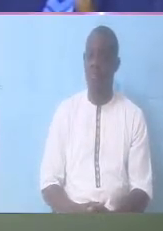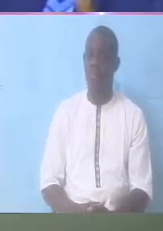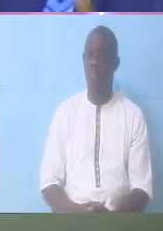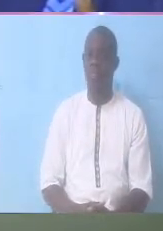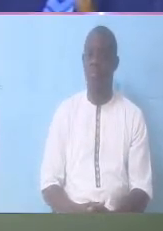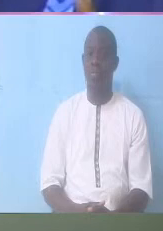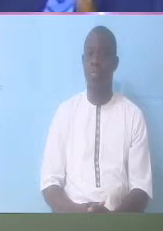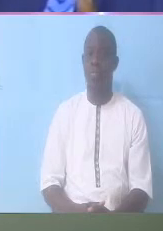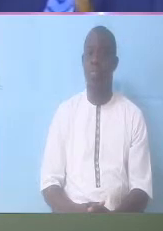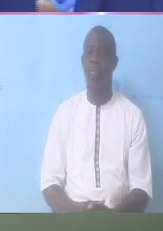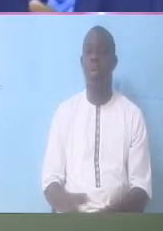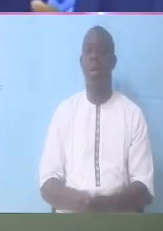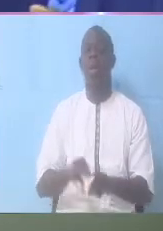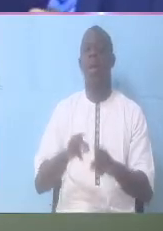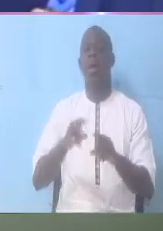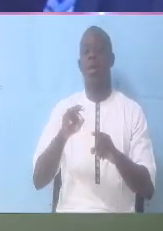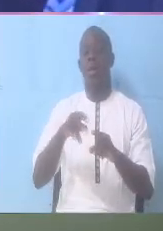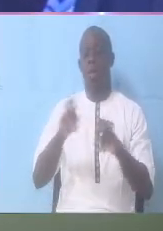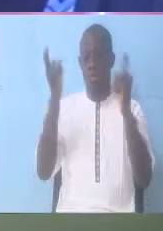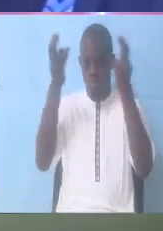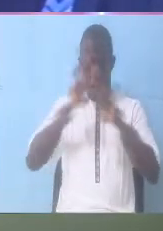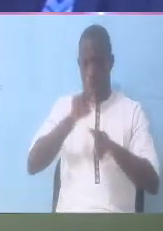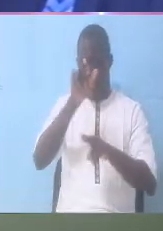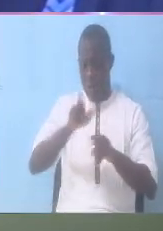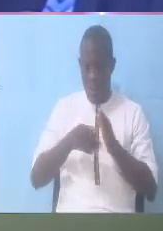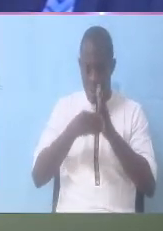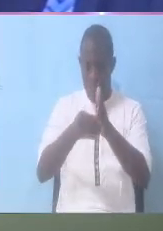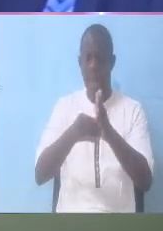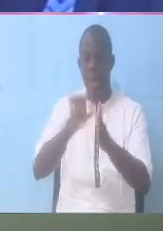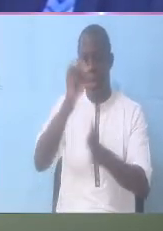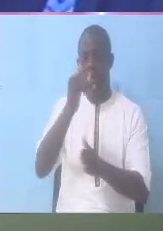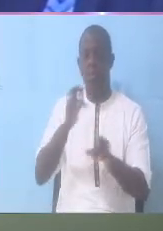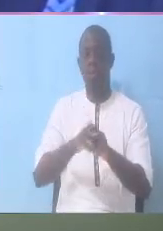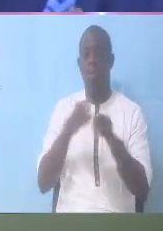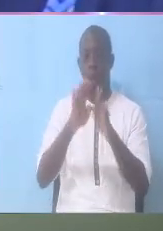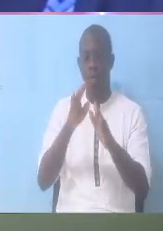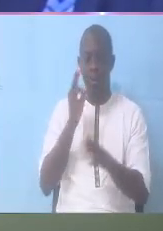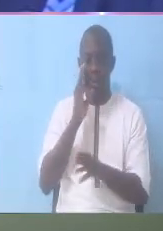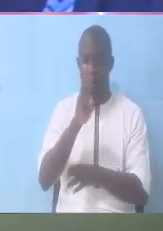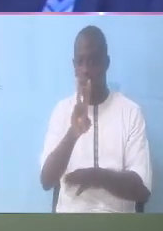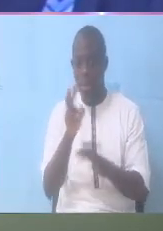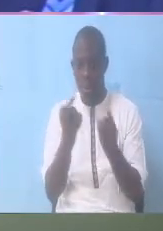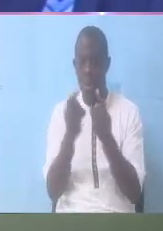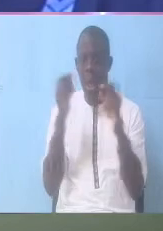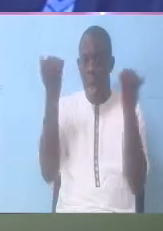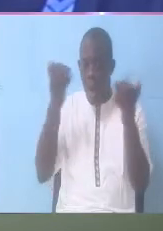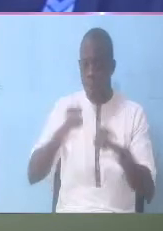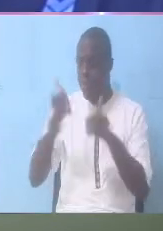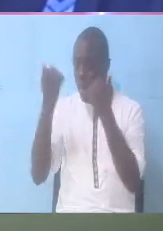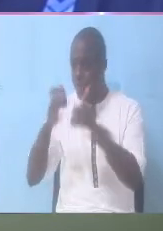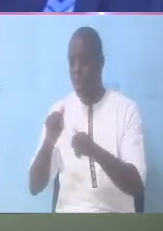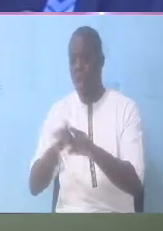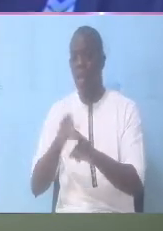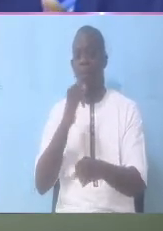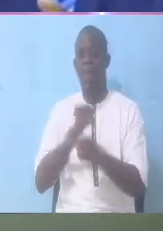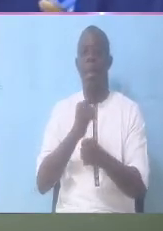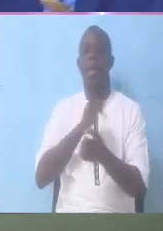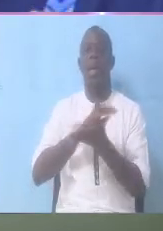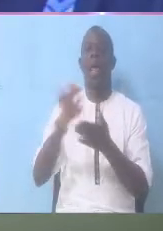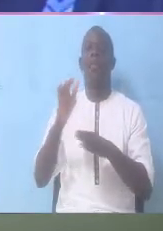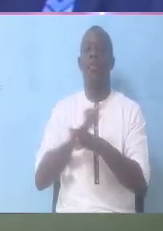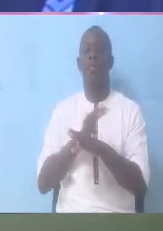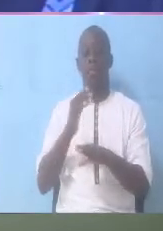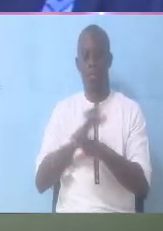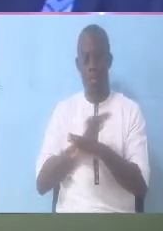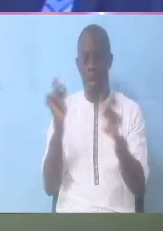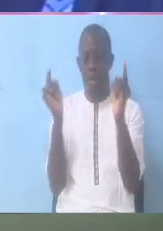Council, yes, but you know, let me tell you one thing. As soon as I see this thing going on, I made it even clear, and we come to that point, because I even had a confrontation with Solo.